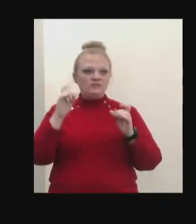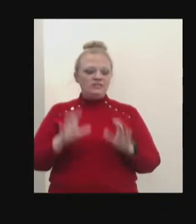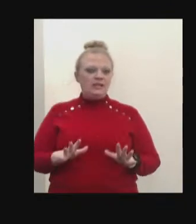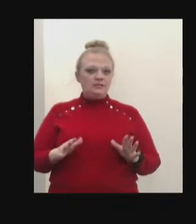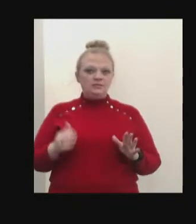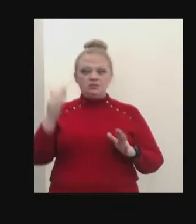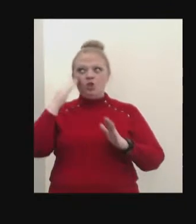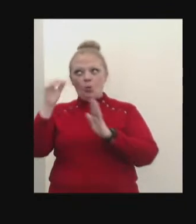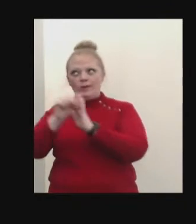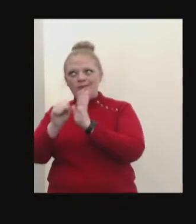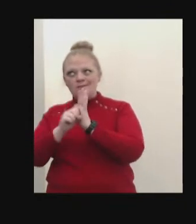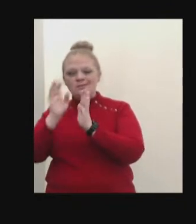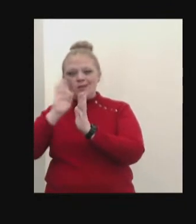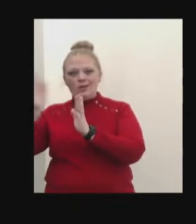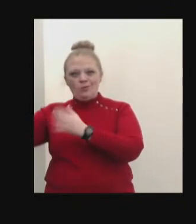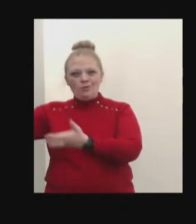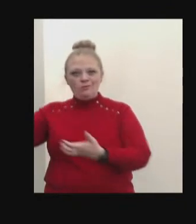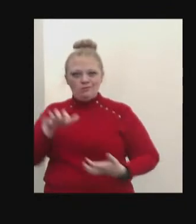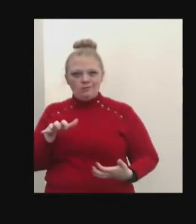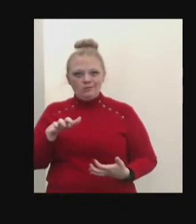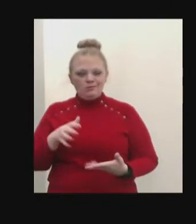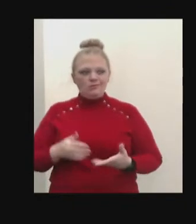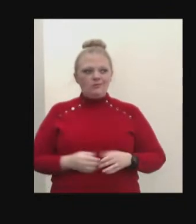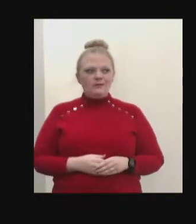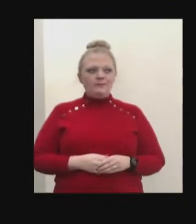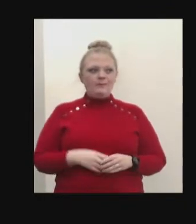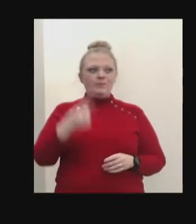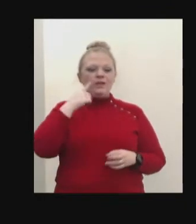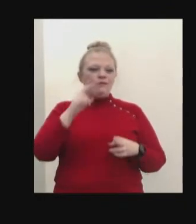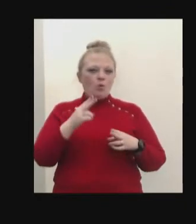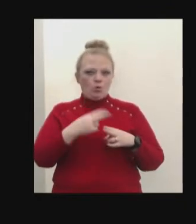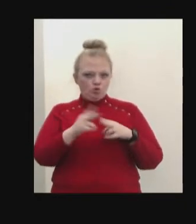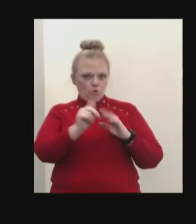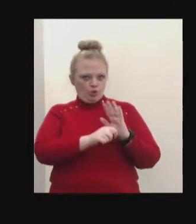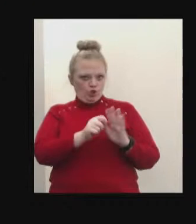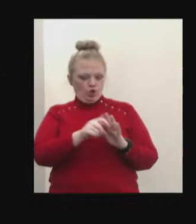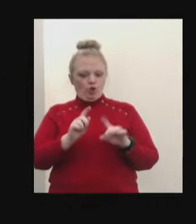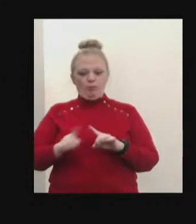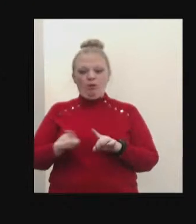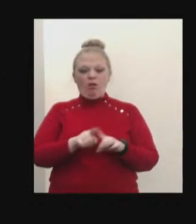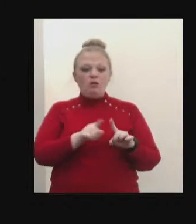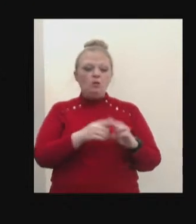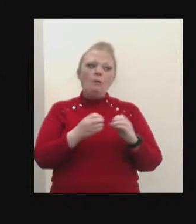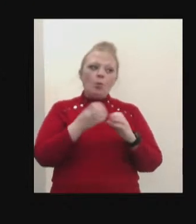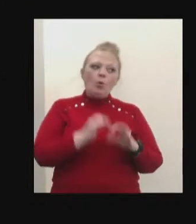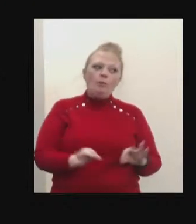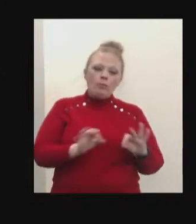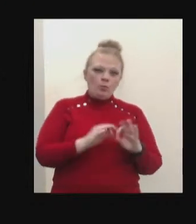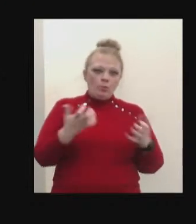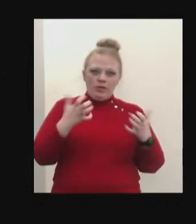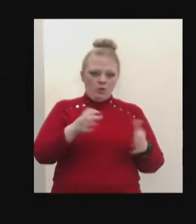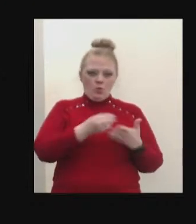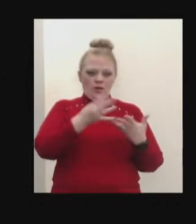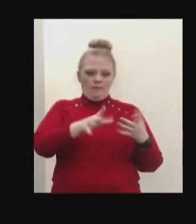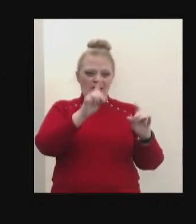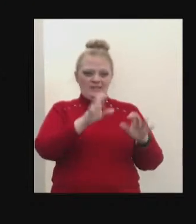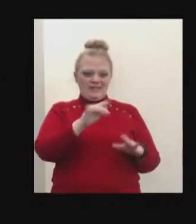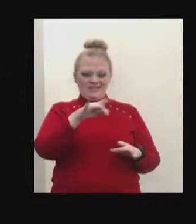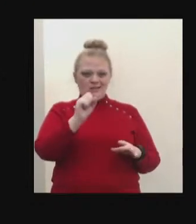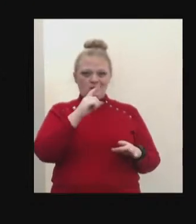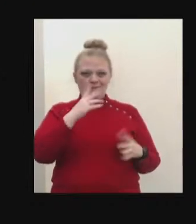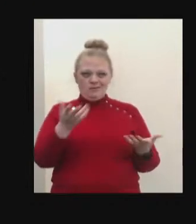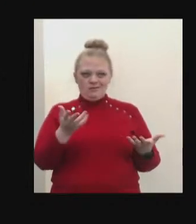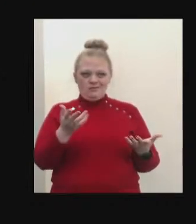going to provide us a substantial supply for the short term, but also, and more importantly, we didn't want to buy testing kits that would be useless against